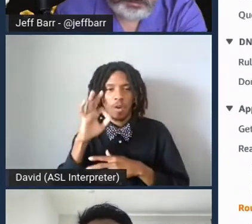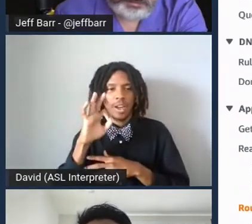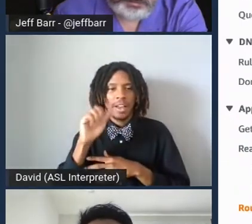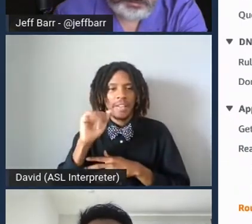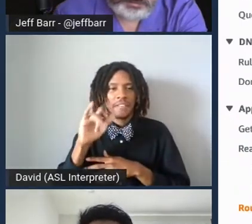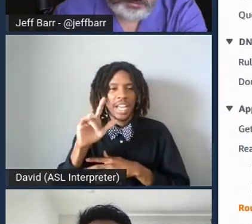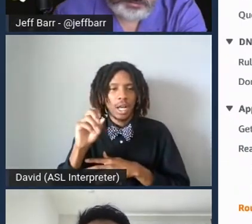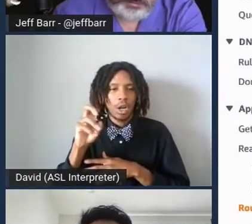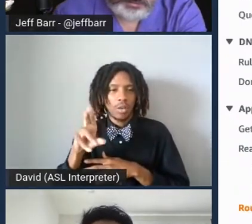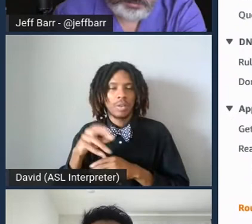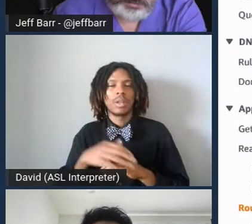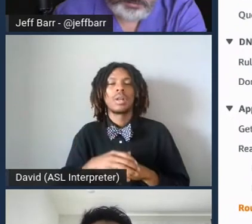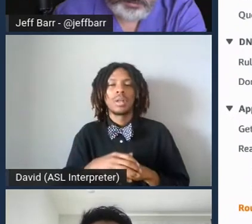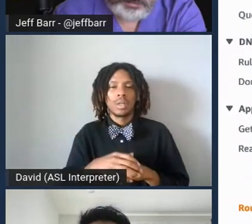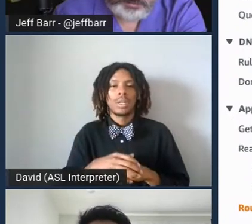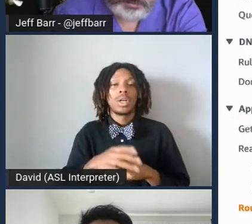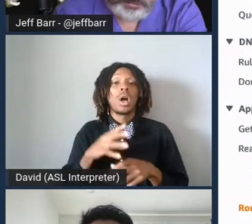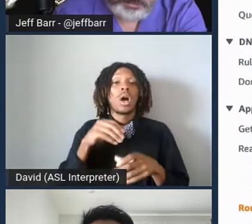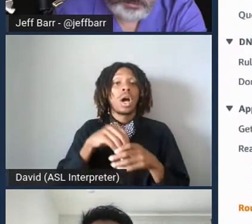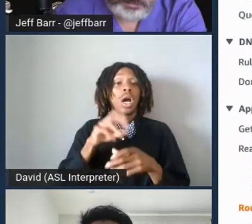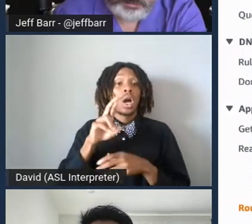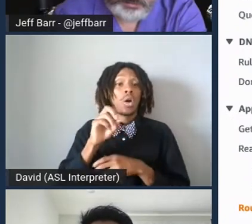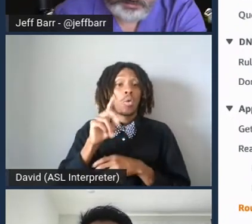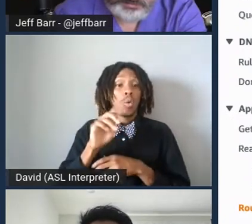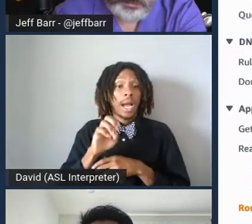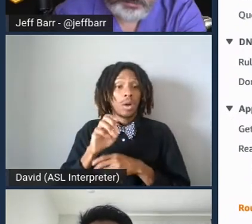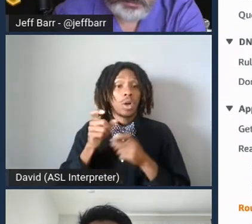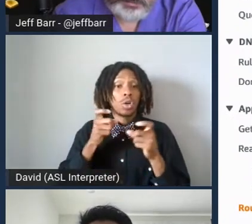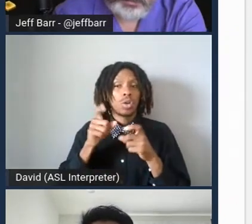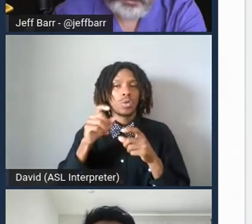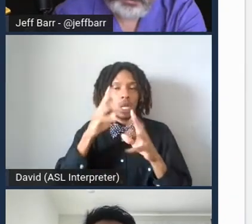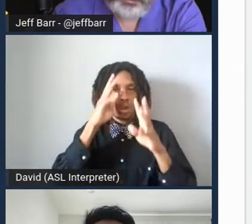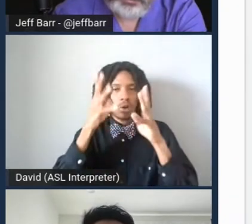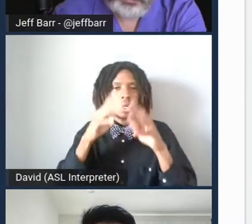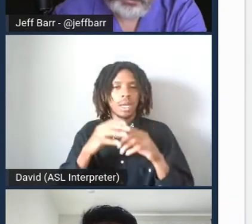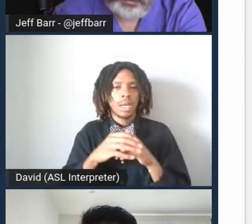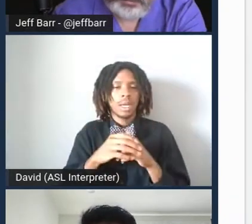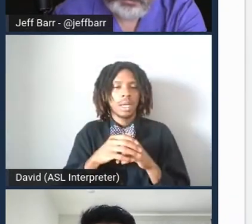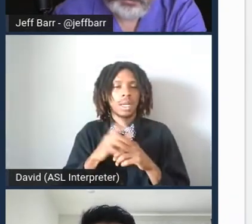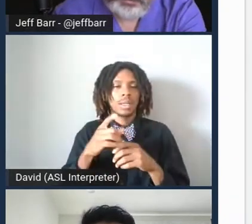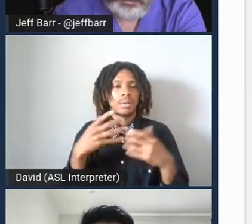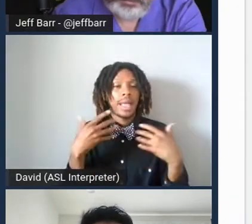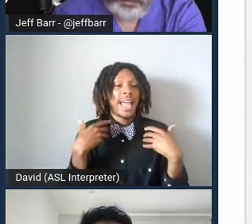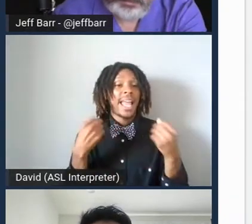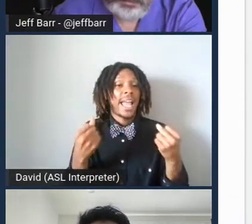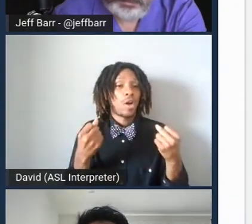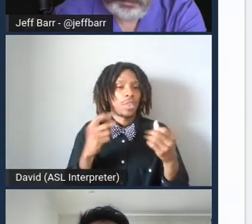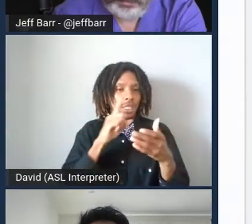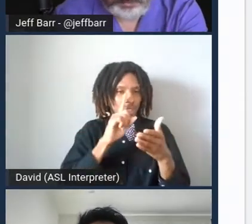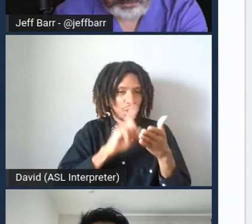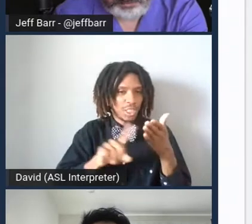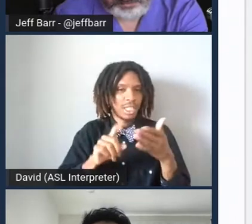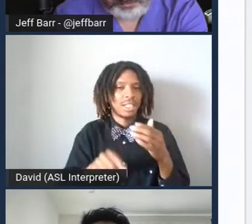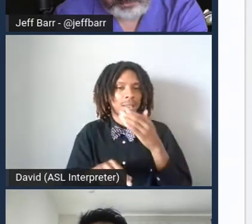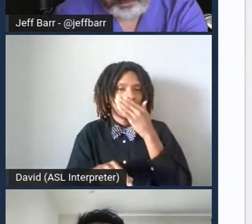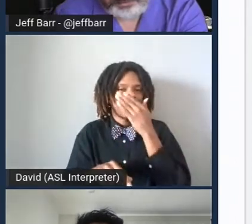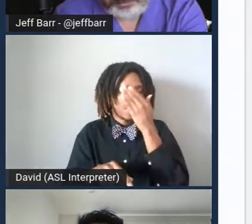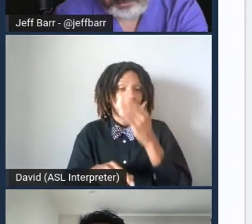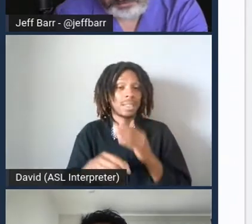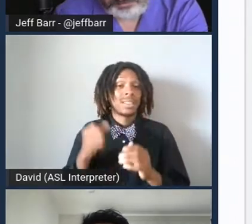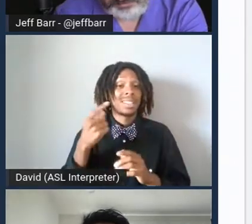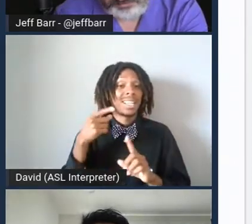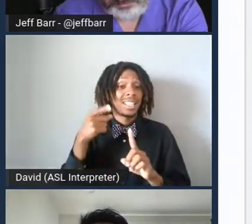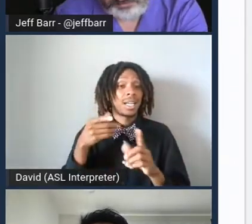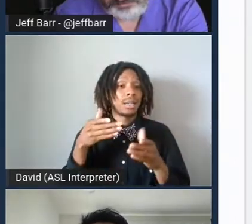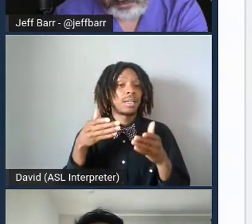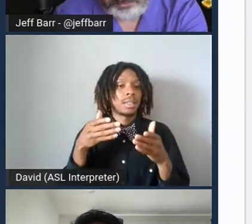So within a routing control, you can go and create a Route33 health check. Now this Route33 health check will allow